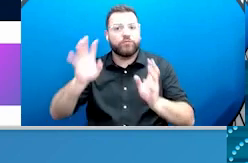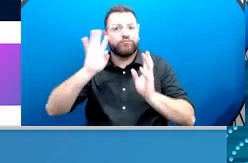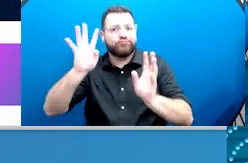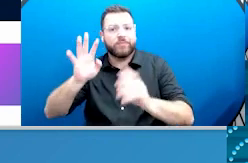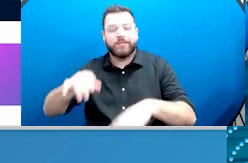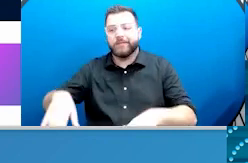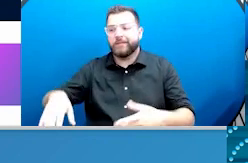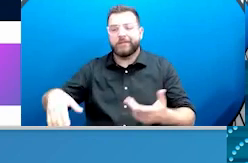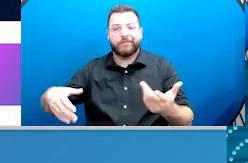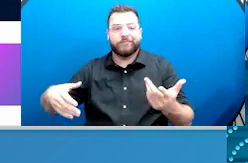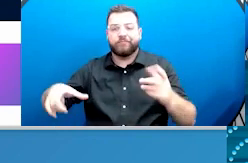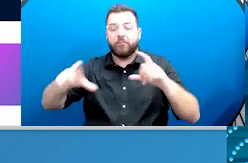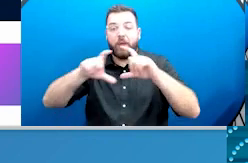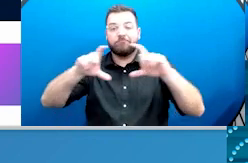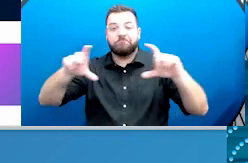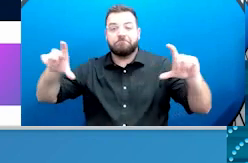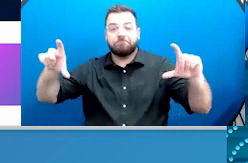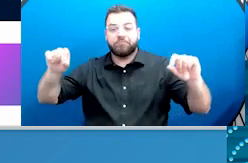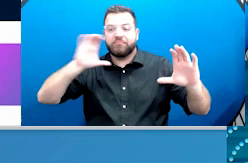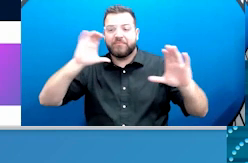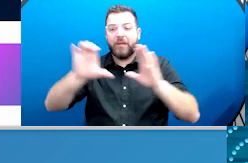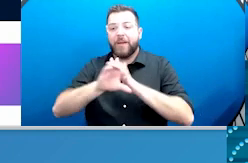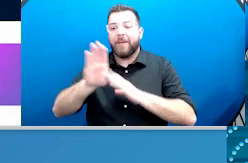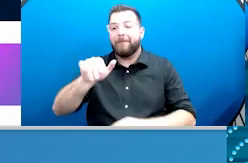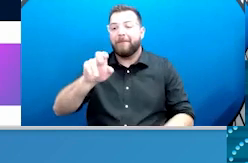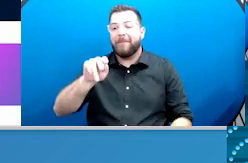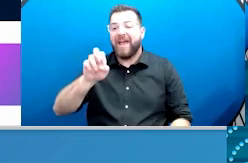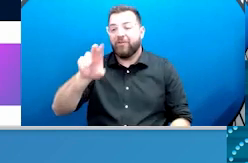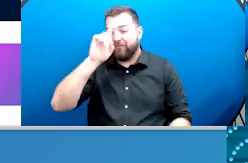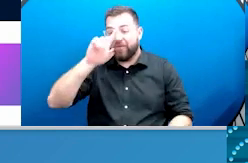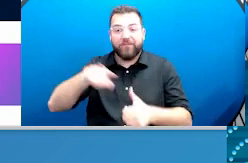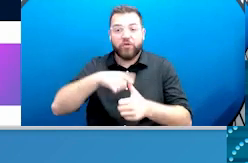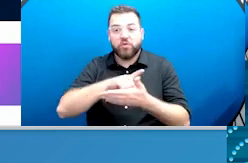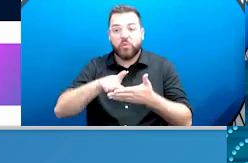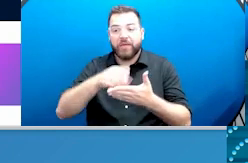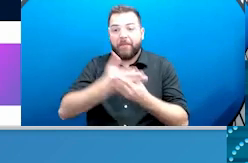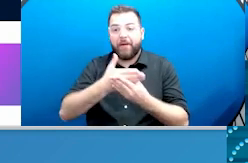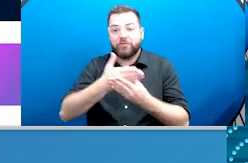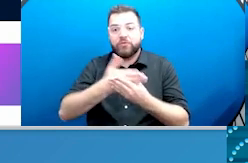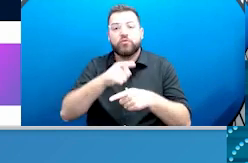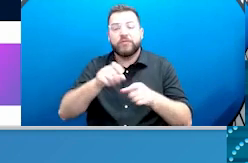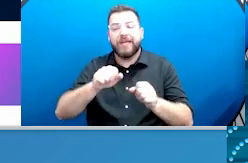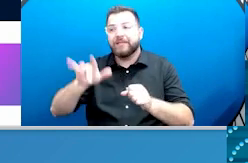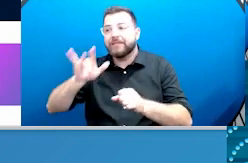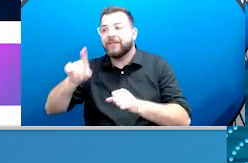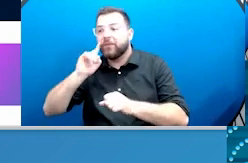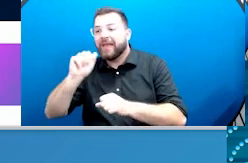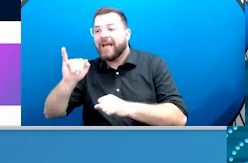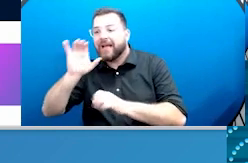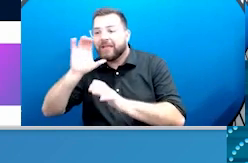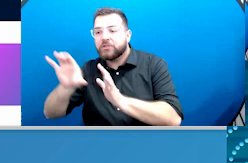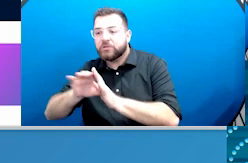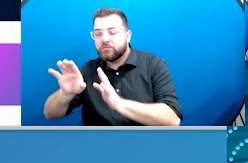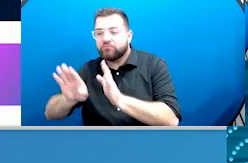for your week 1 module or something like that, you can go into the AI image generator